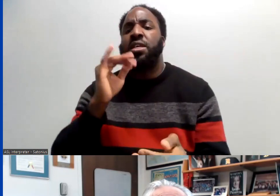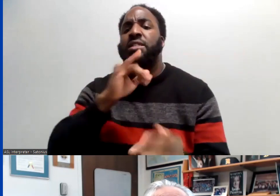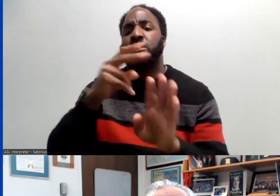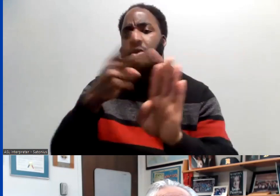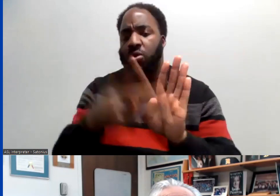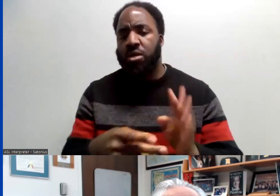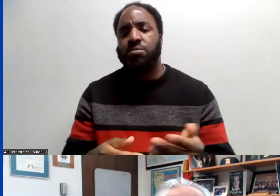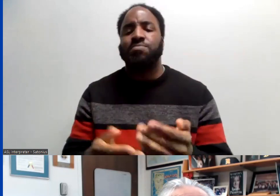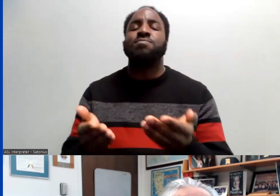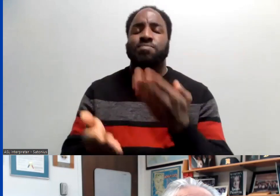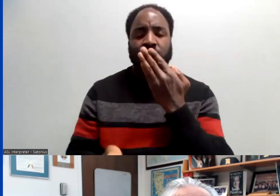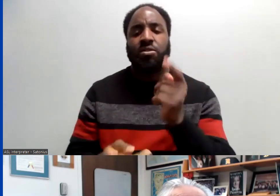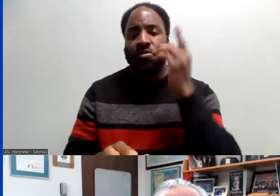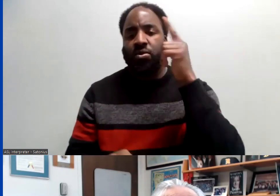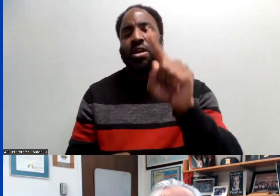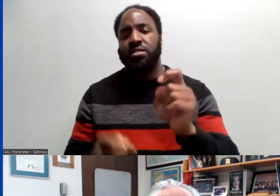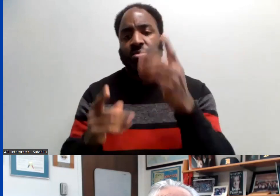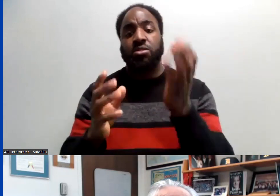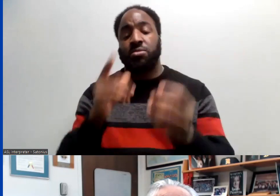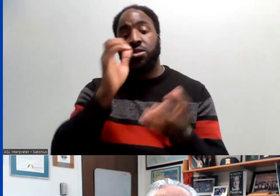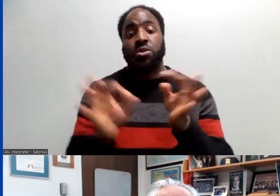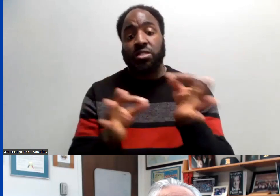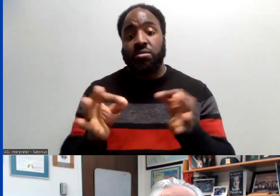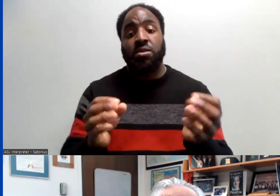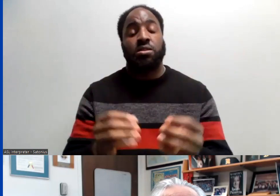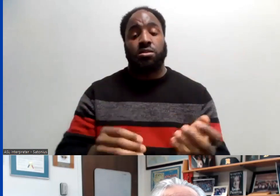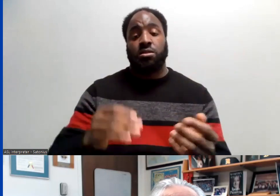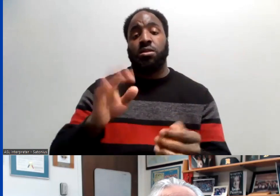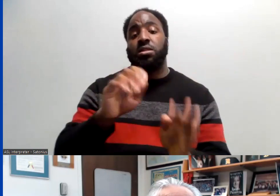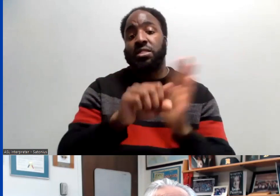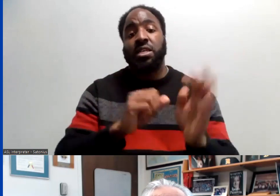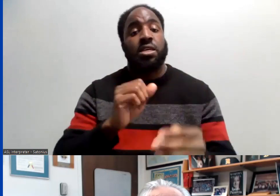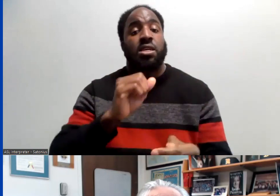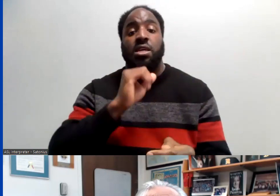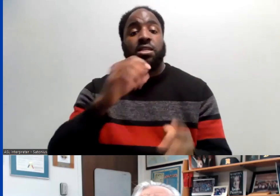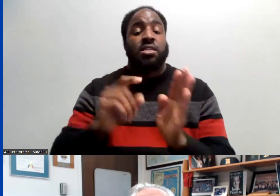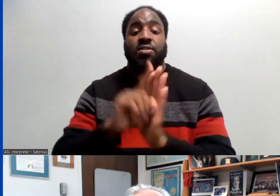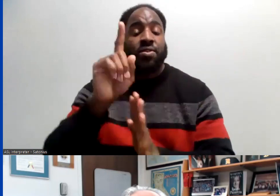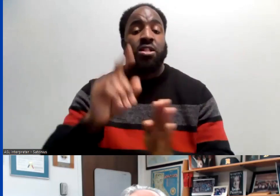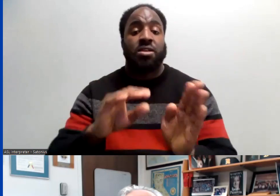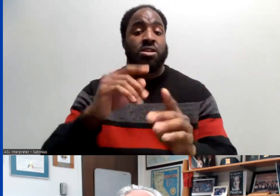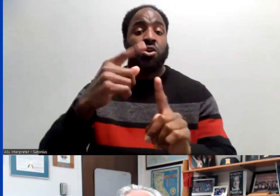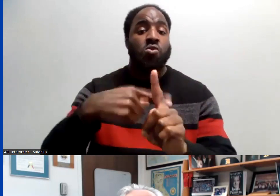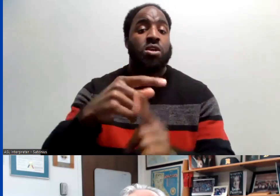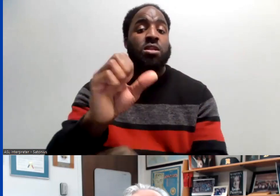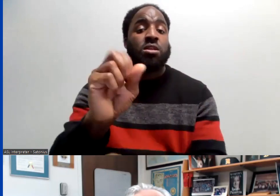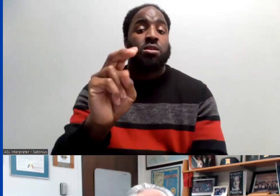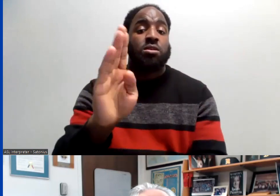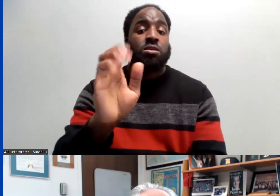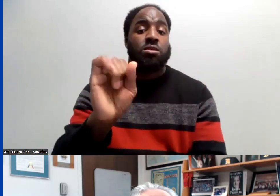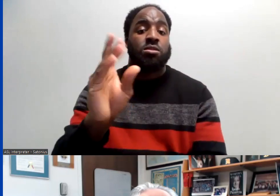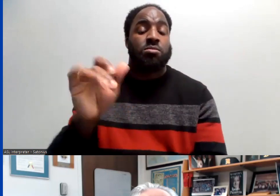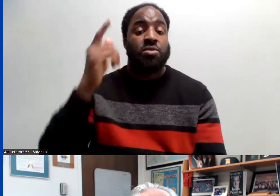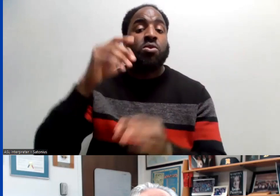Yeah, thank you for asking that, because I do want to clarify. The state has not developed a rental subsidy program for older adults and people with